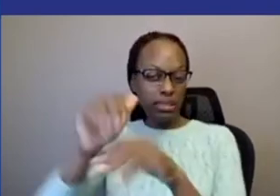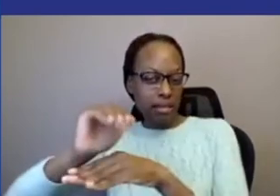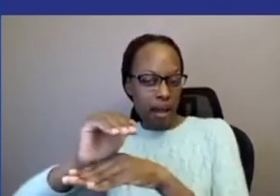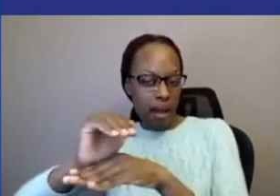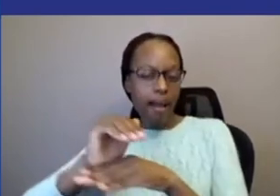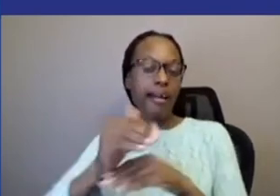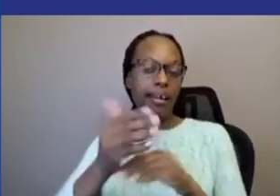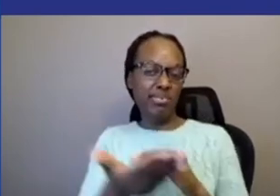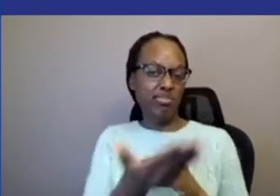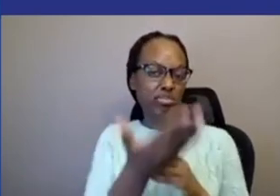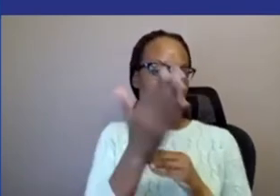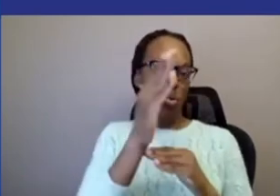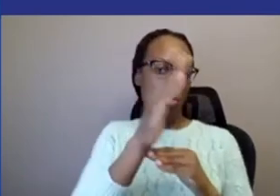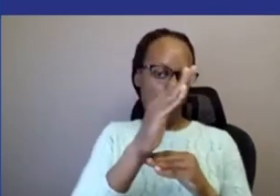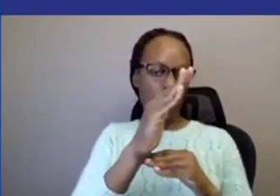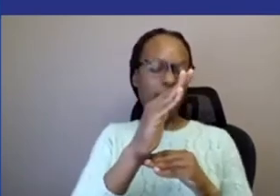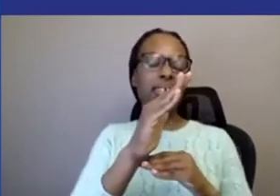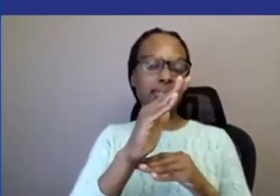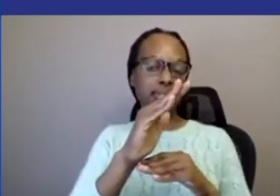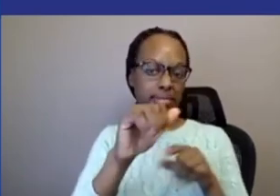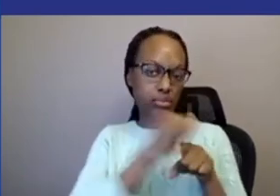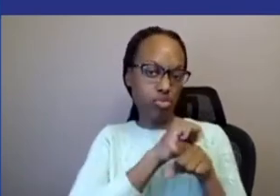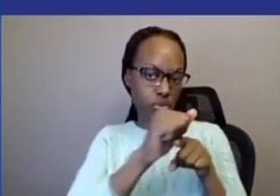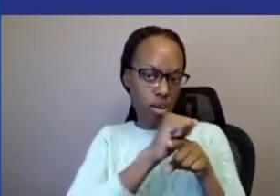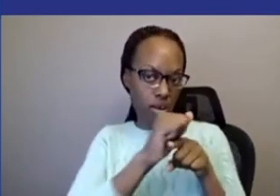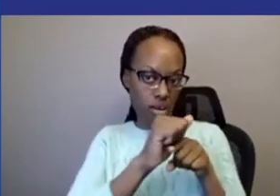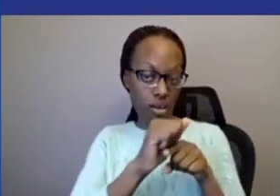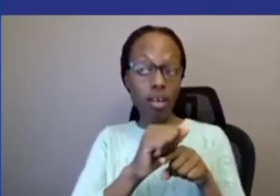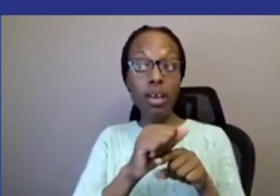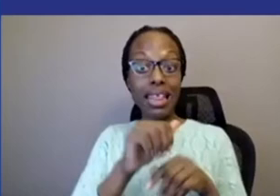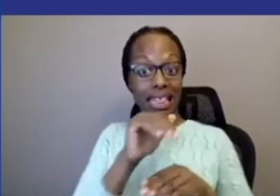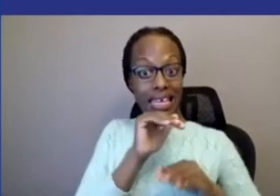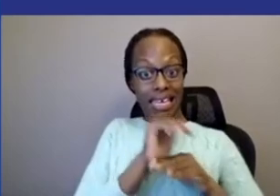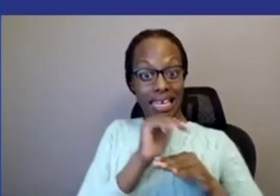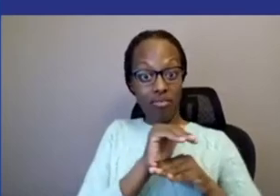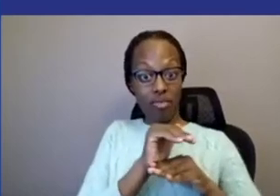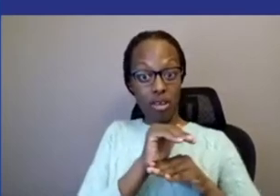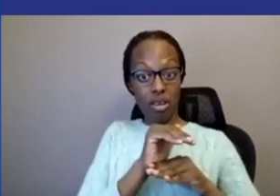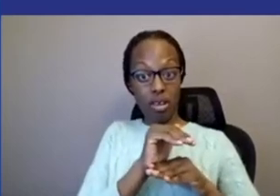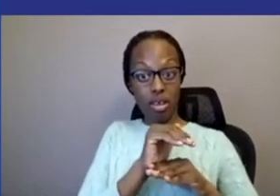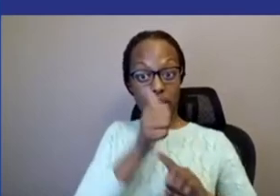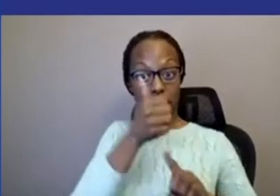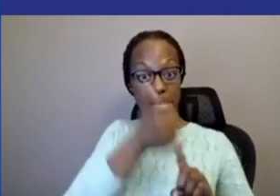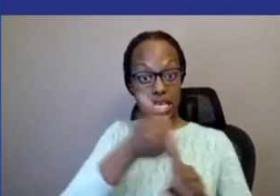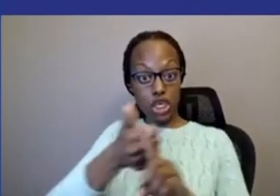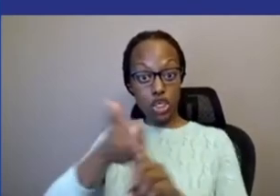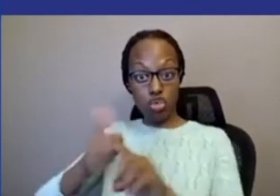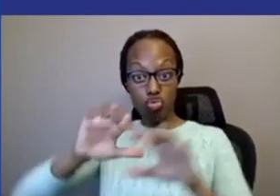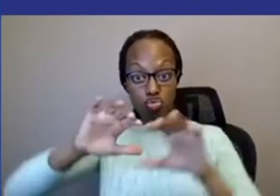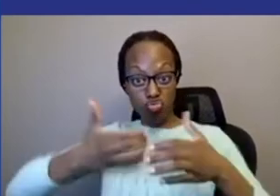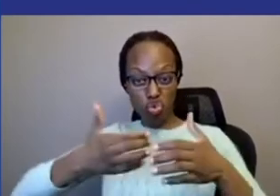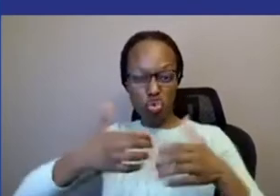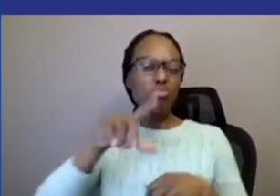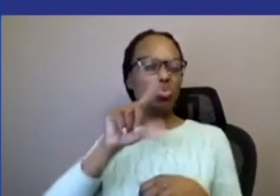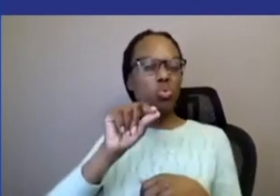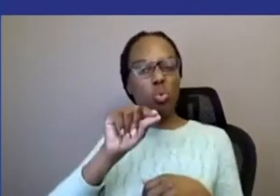every one of those groups, there must have been 20, 30 of them, had the one super gay boy in the production in high heel shoes, would